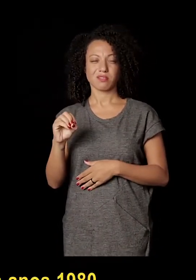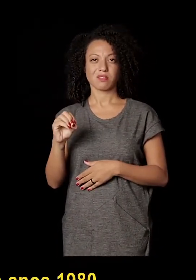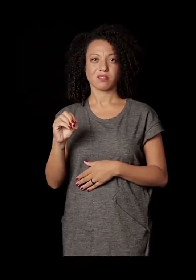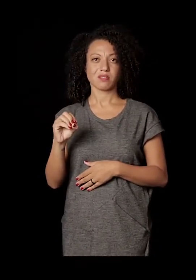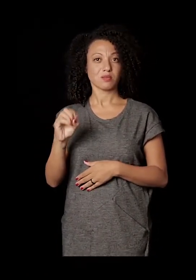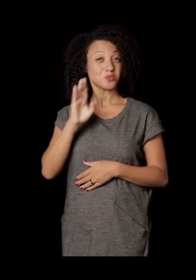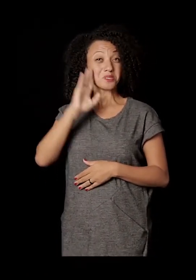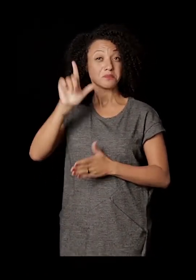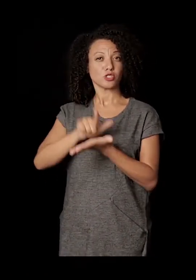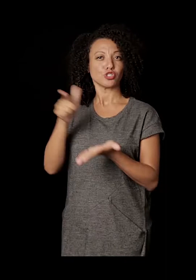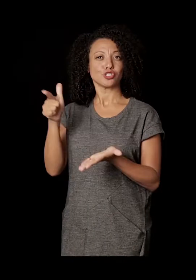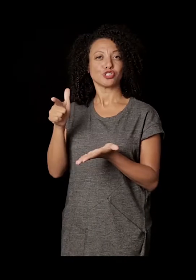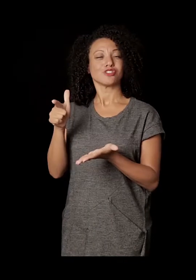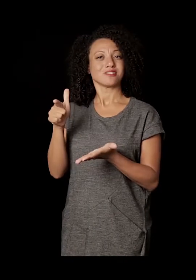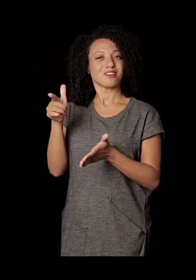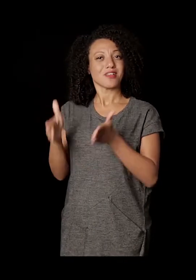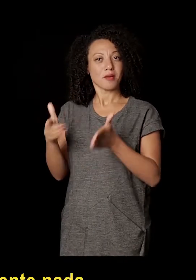journals.